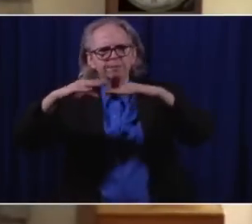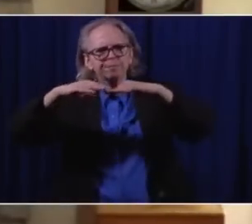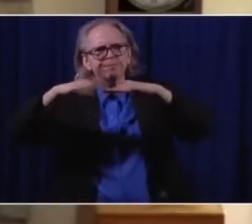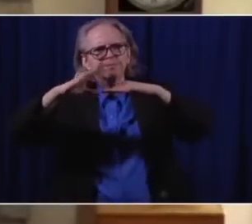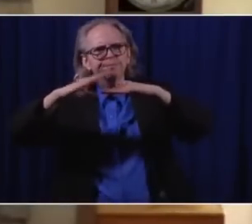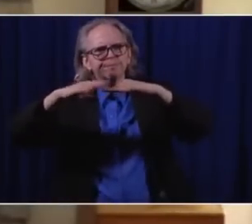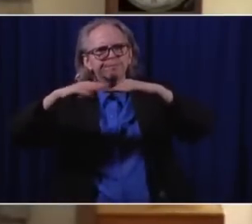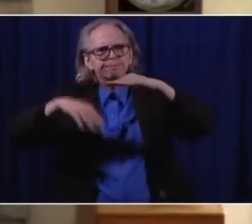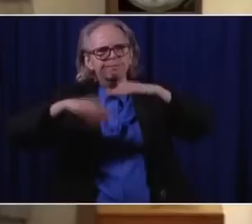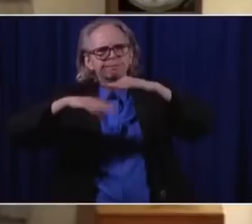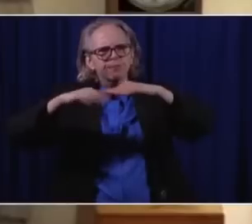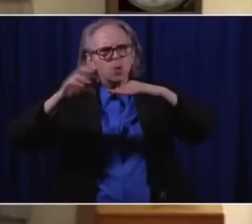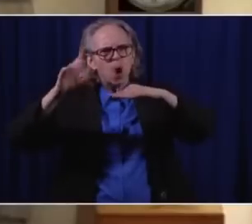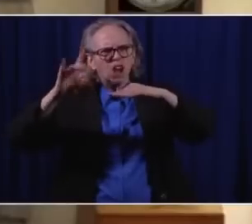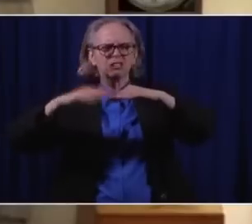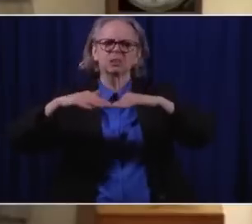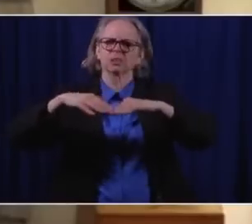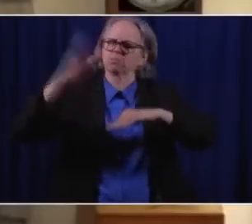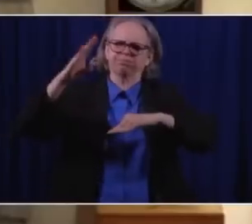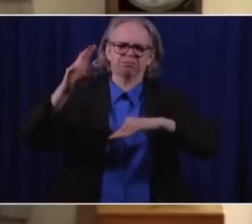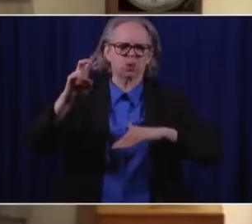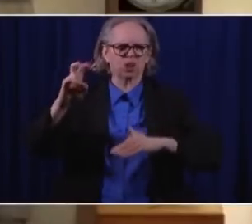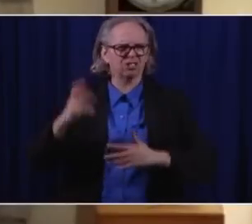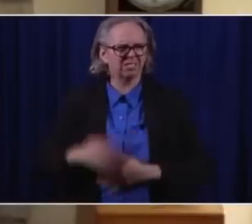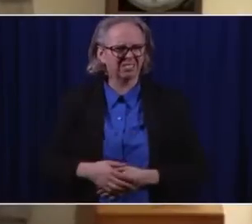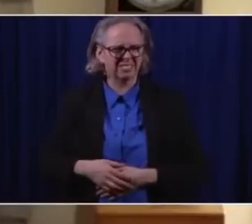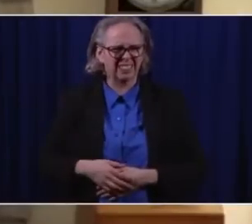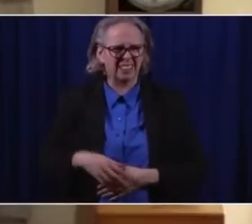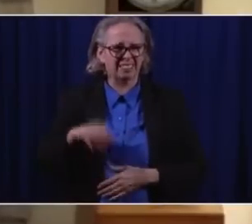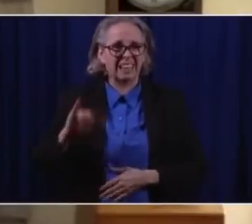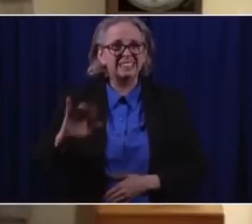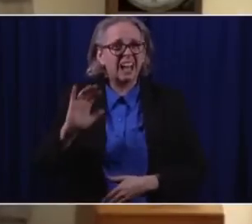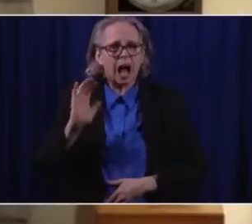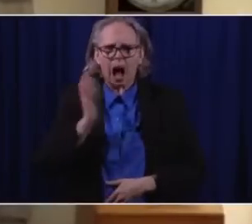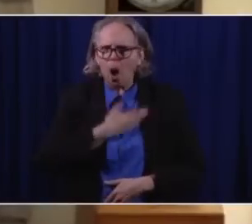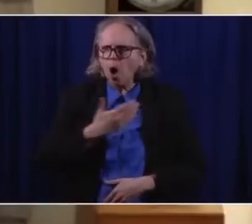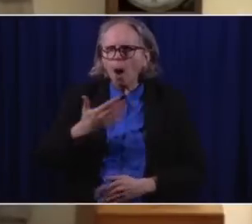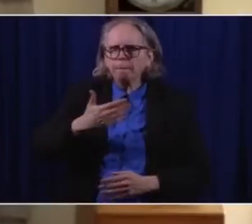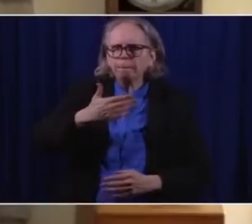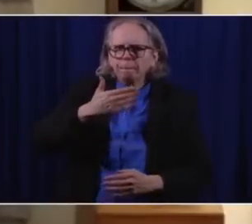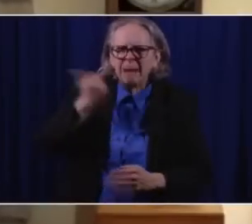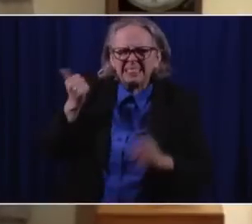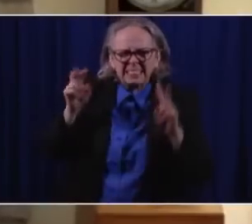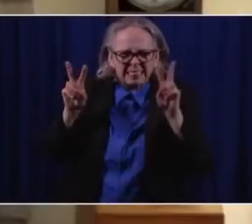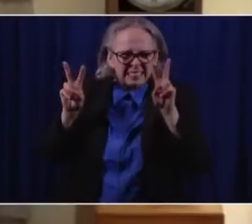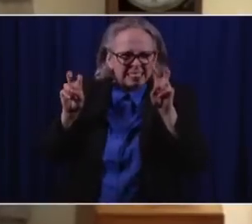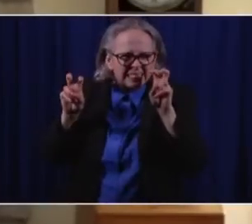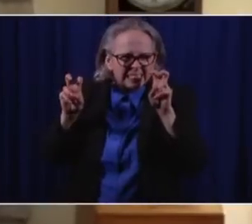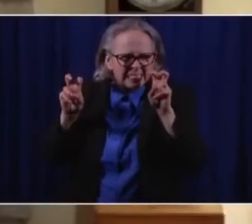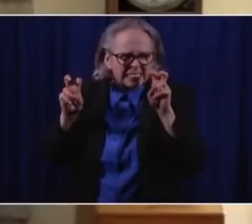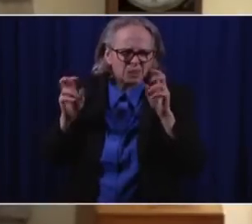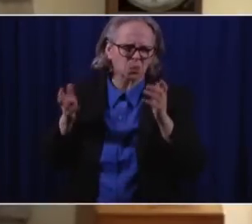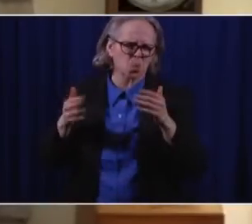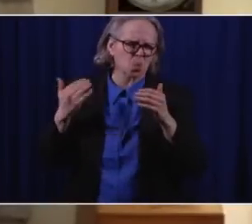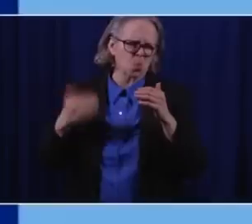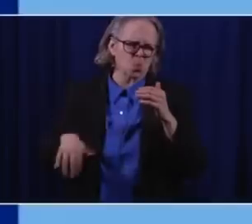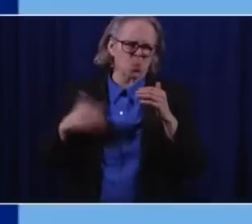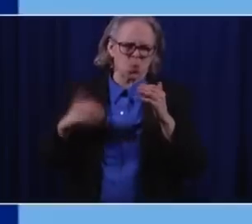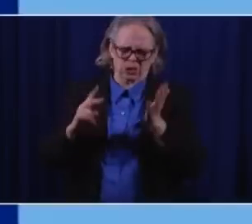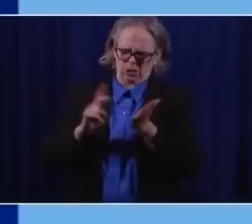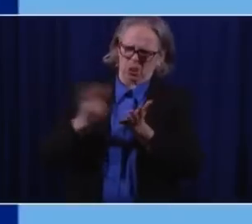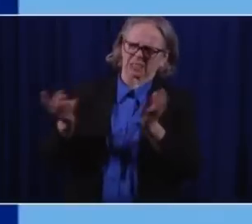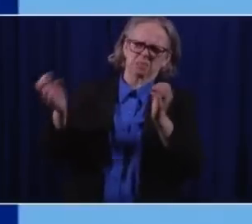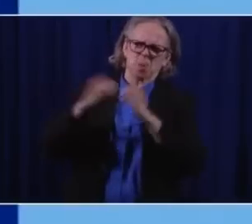So if Vinton County at the lowest is almost twice high incidence, if you look at